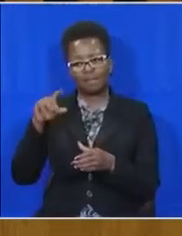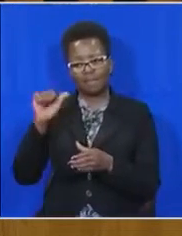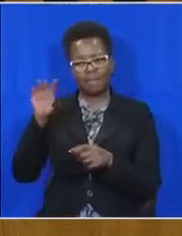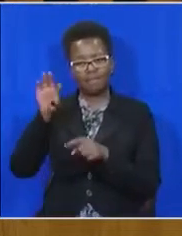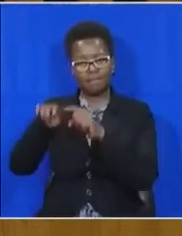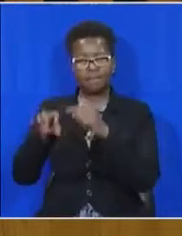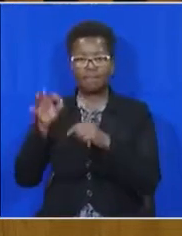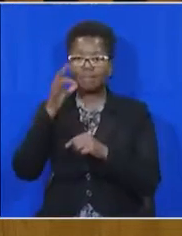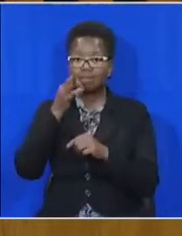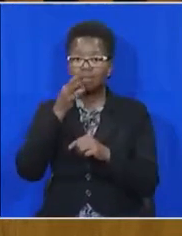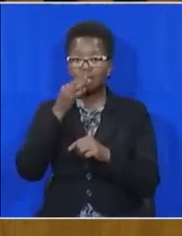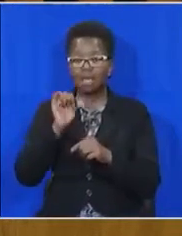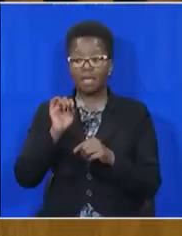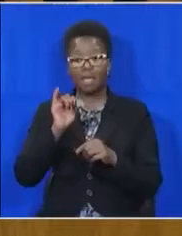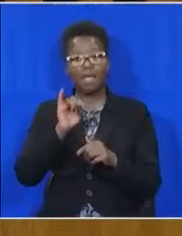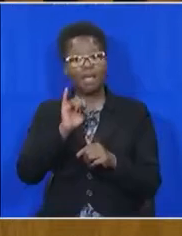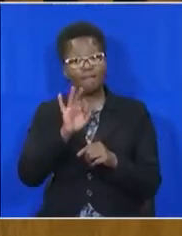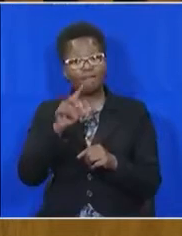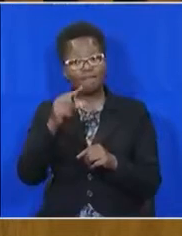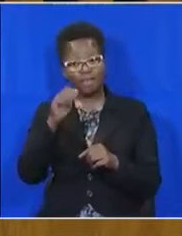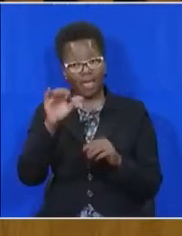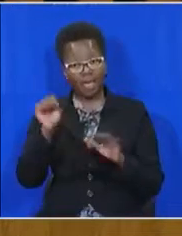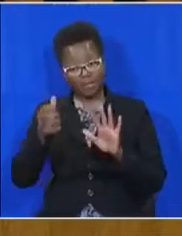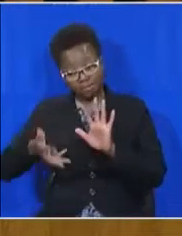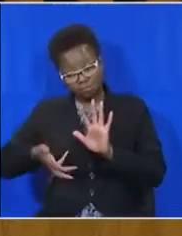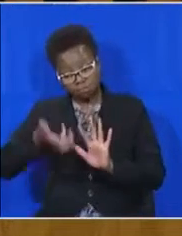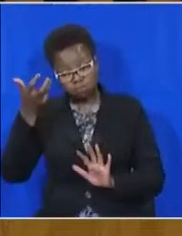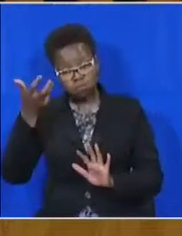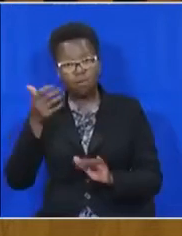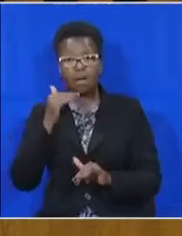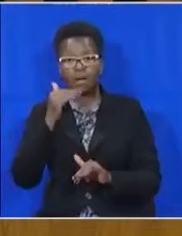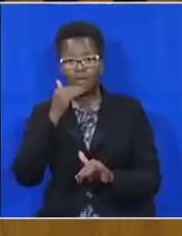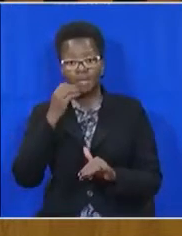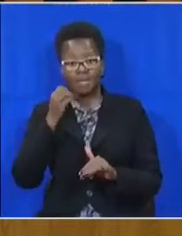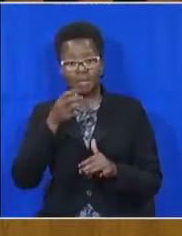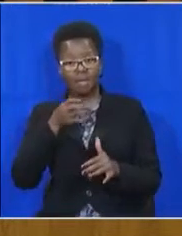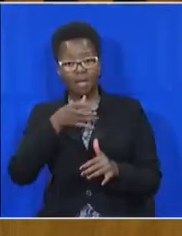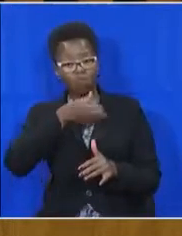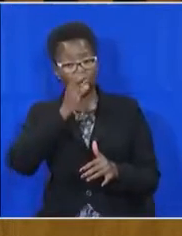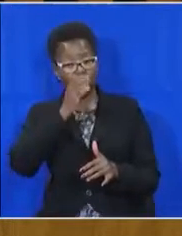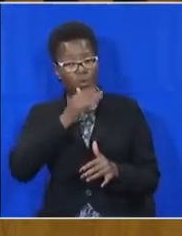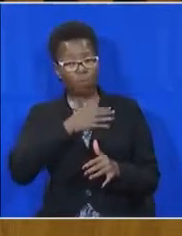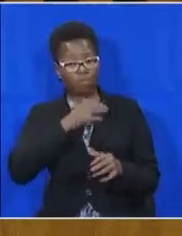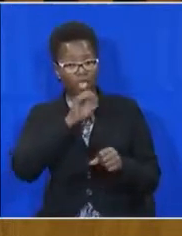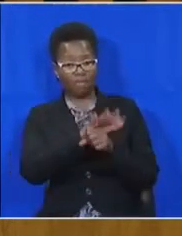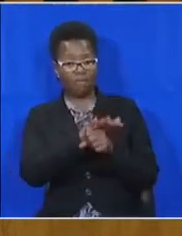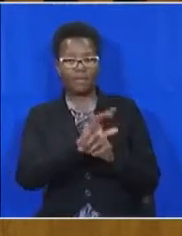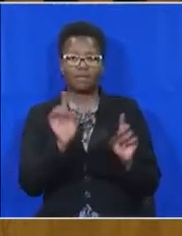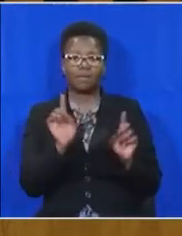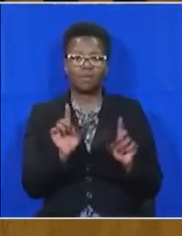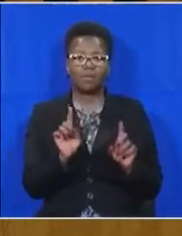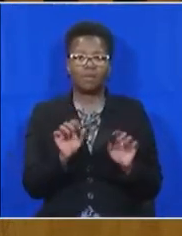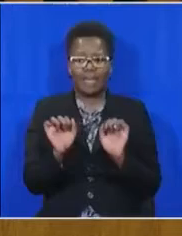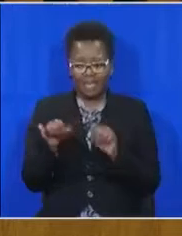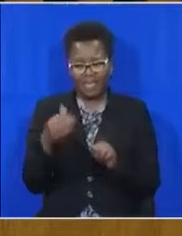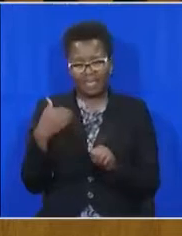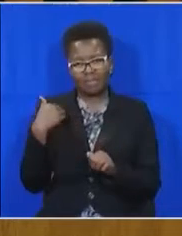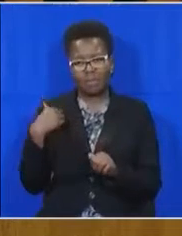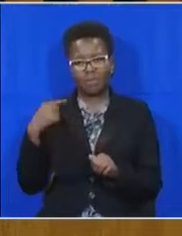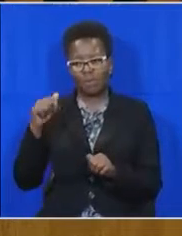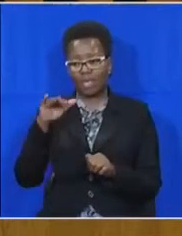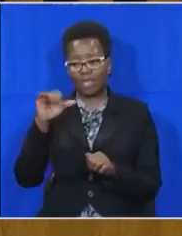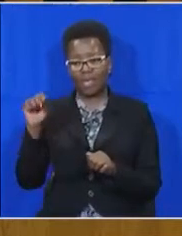no evidence that fracking had any widespread systemic impact on drinking water. Yes, there has been pollution of gas into water